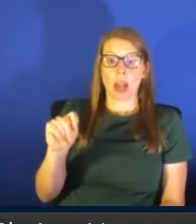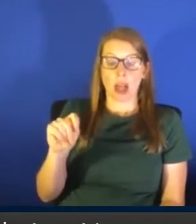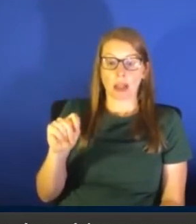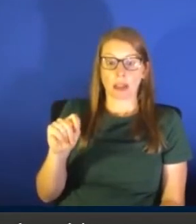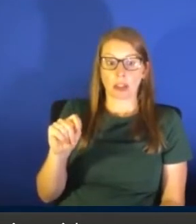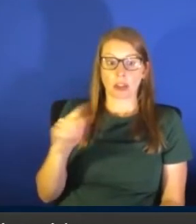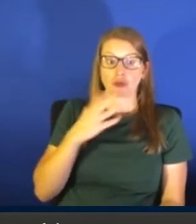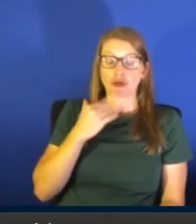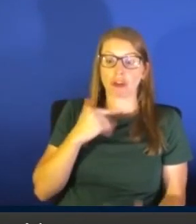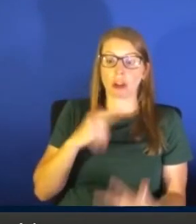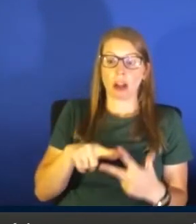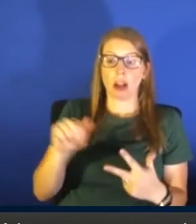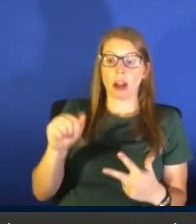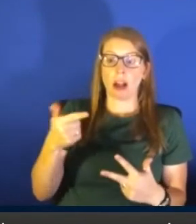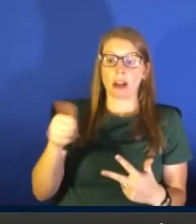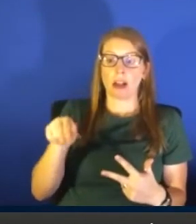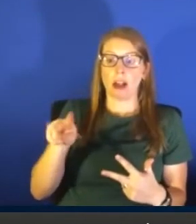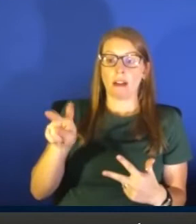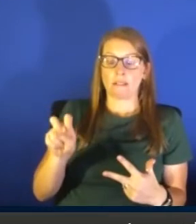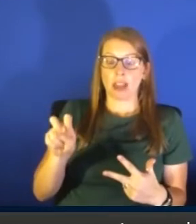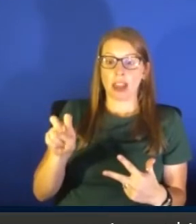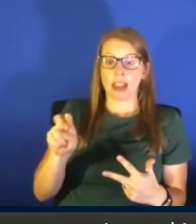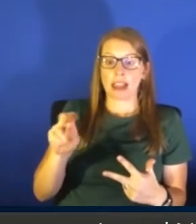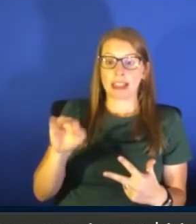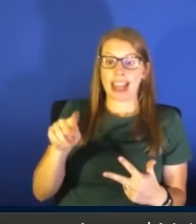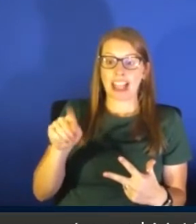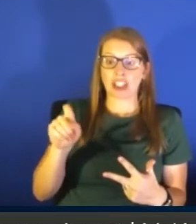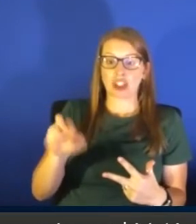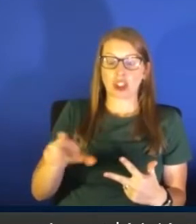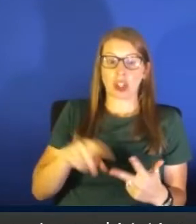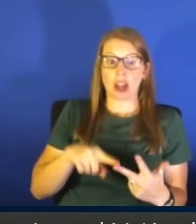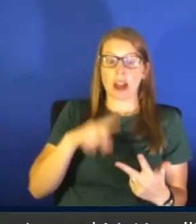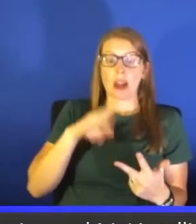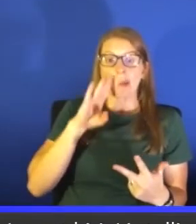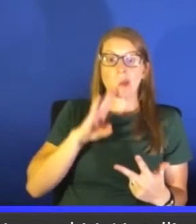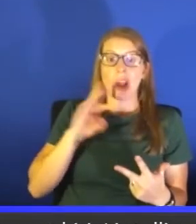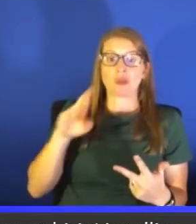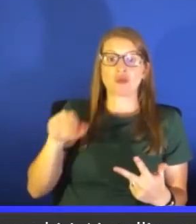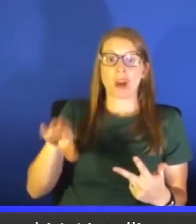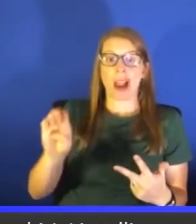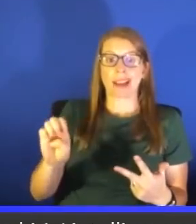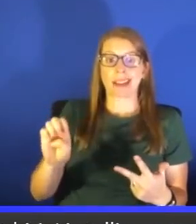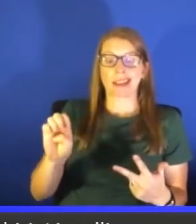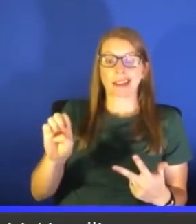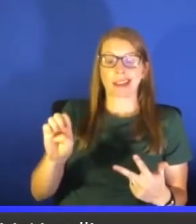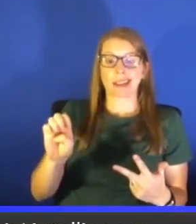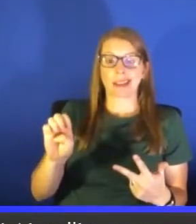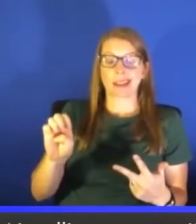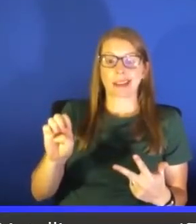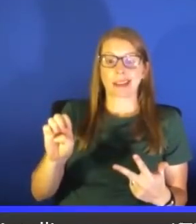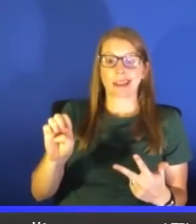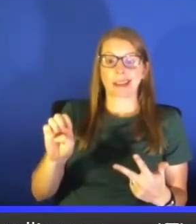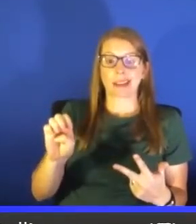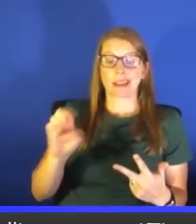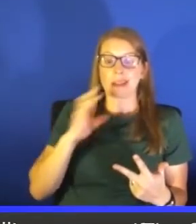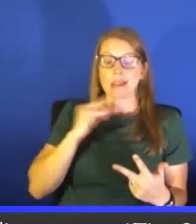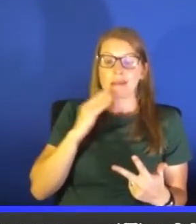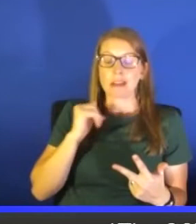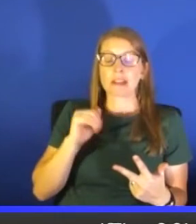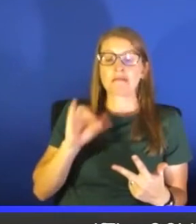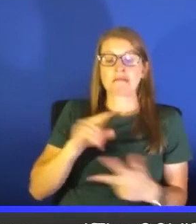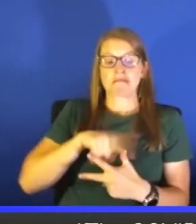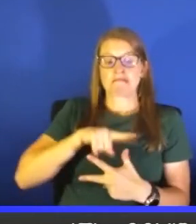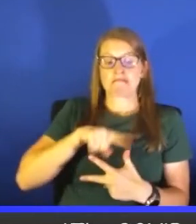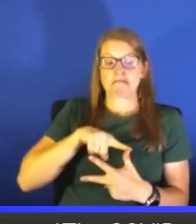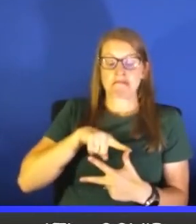and brown rice syrup as sweeteners? So agave is actually quite interesting. So everyone kind of thinks of that being a healthy